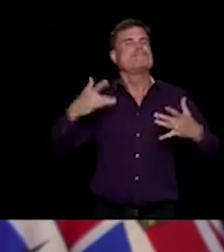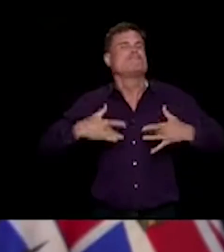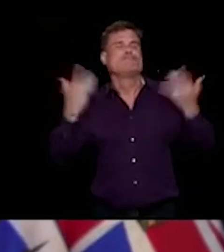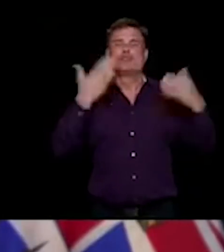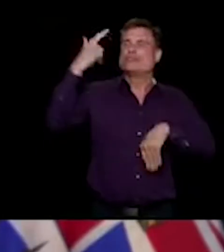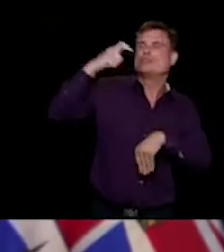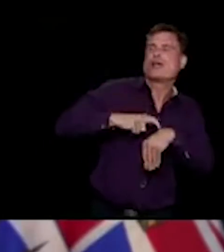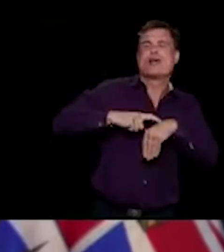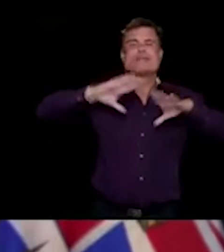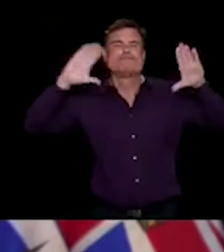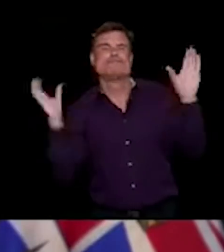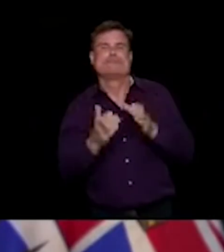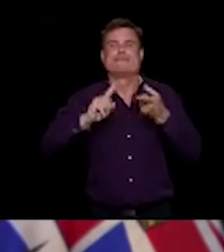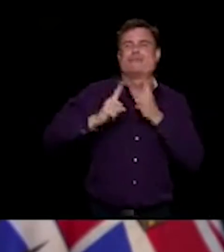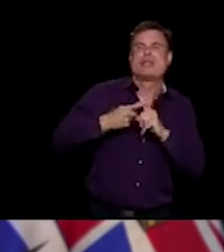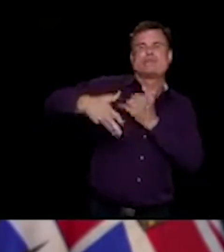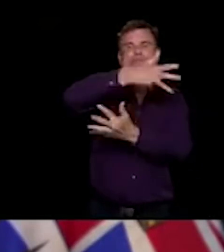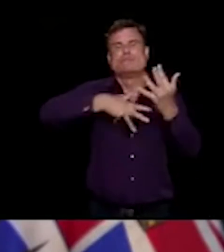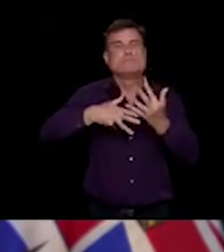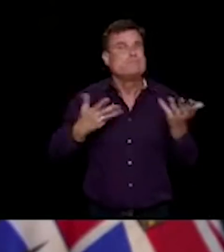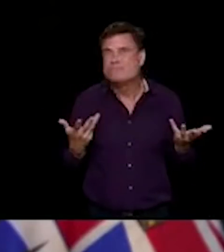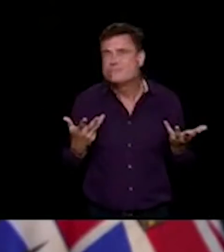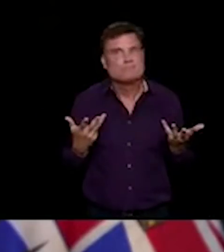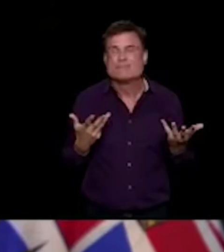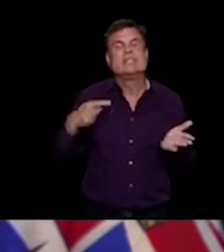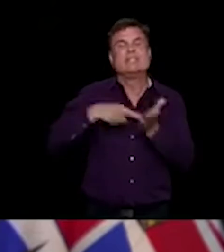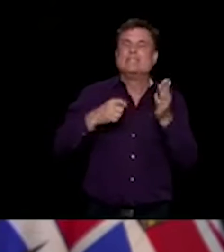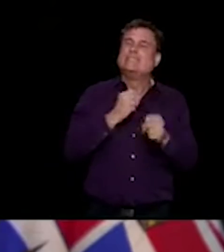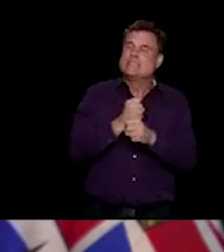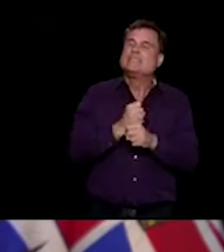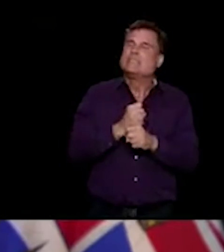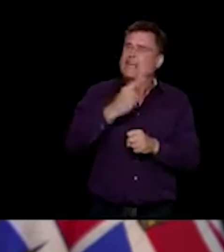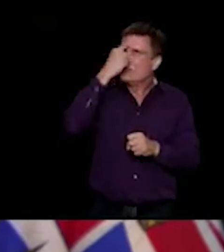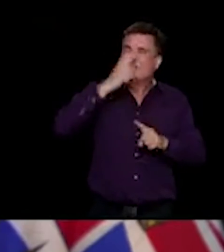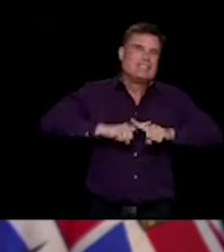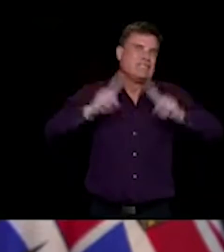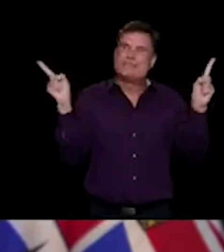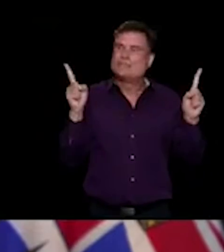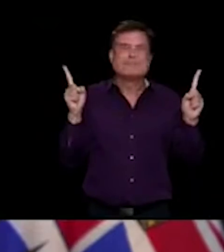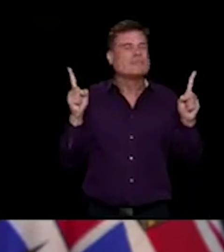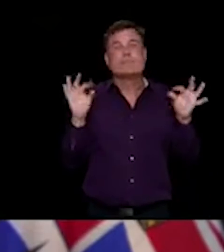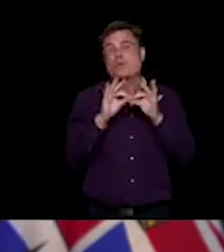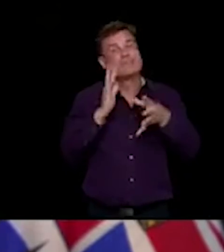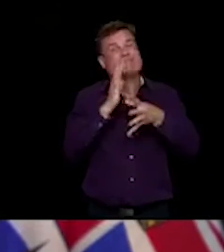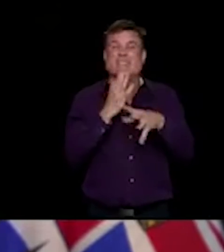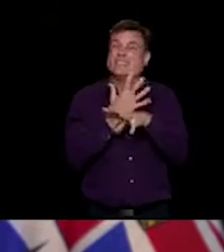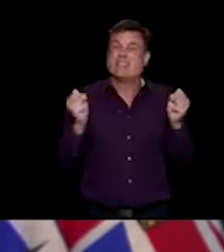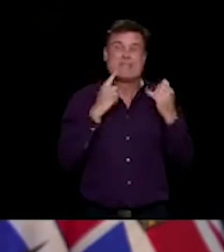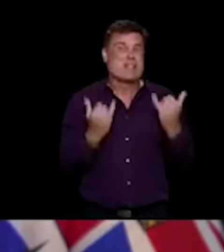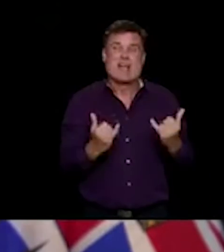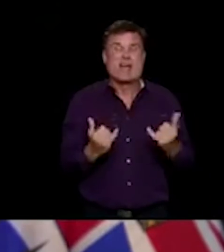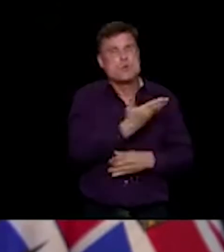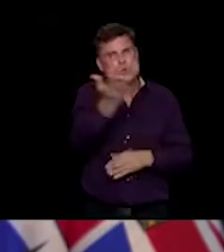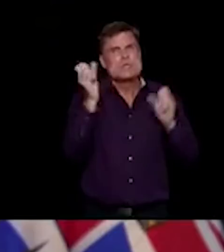to do for the rest of the summer. But we can do it safely, and we need to do it safely, and we've shown that we can. Many things may be